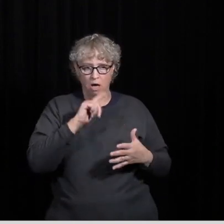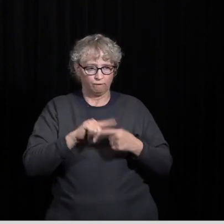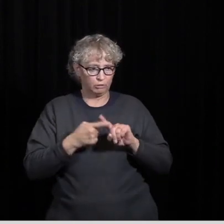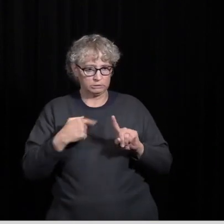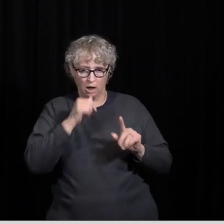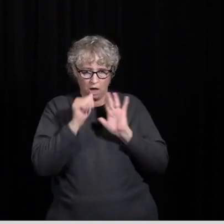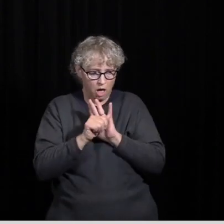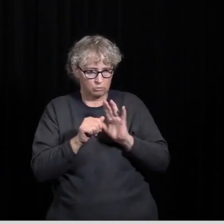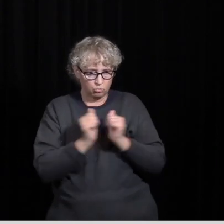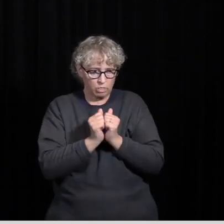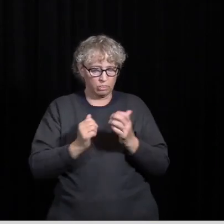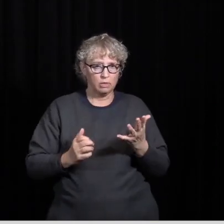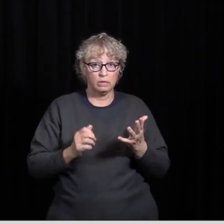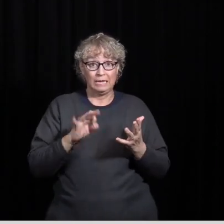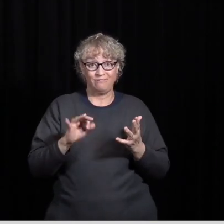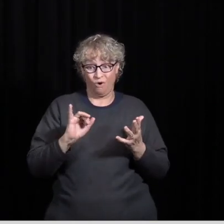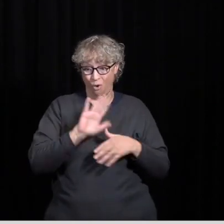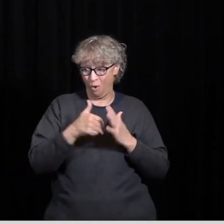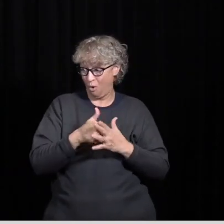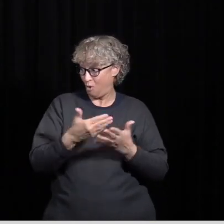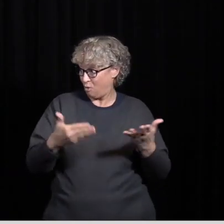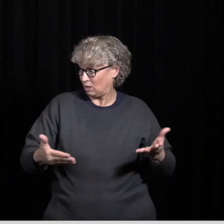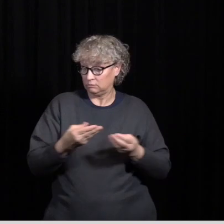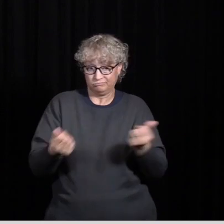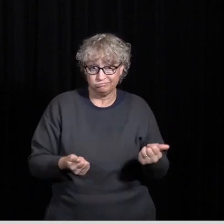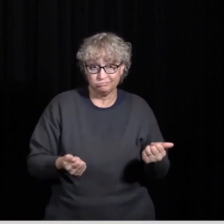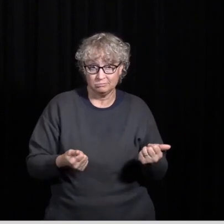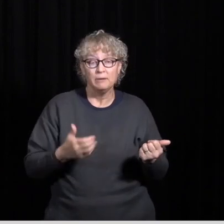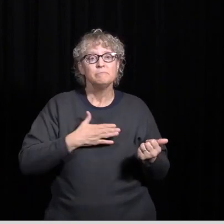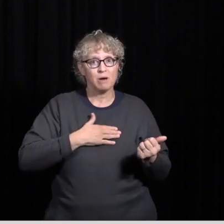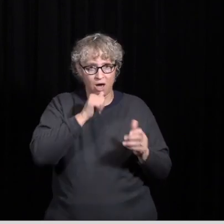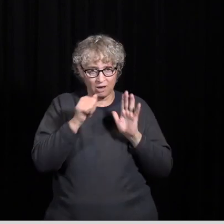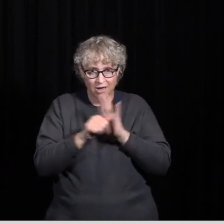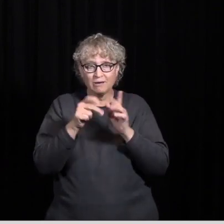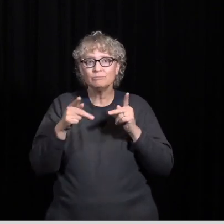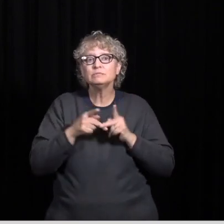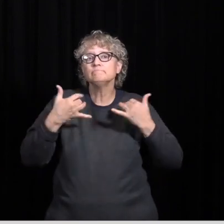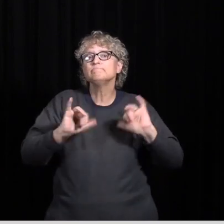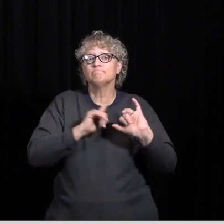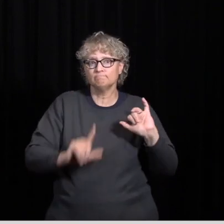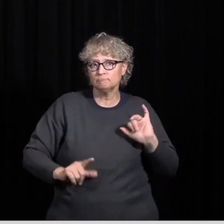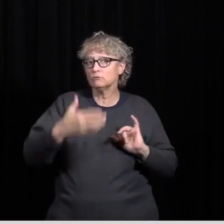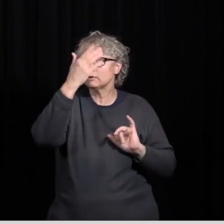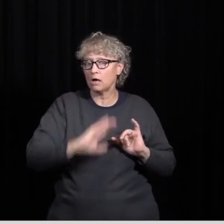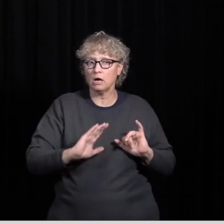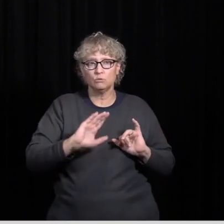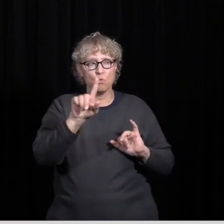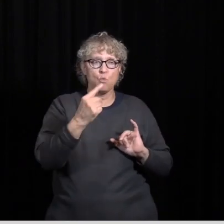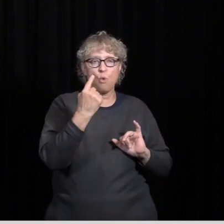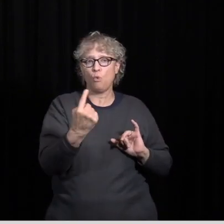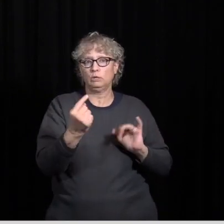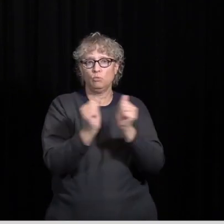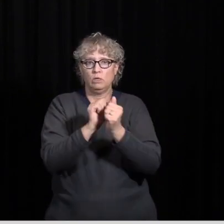end of the day, if all of that were to go away, my refuge is the Lord God Almighty. It is exclusive in